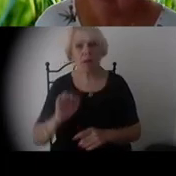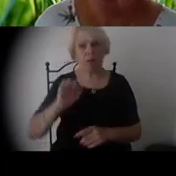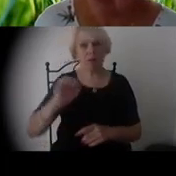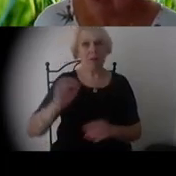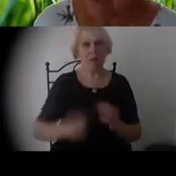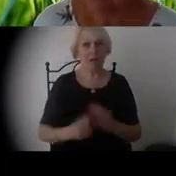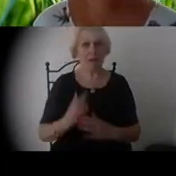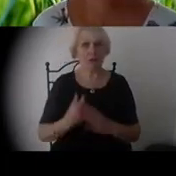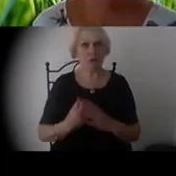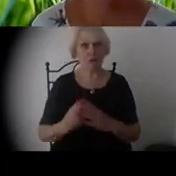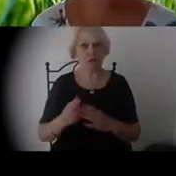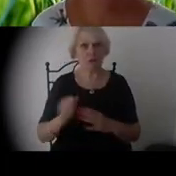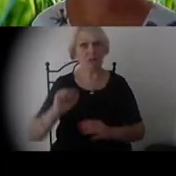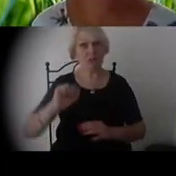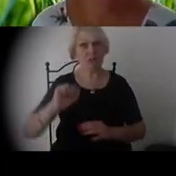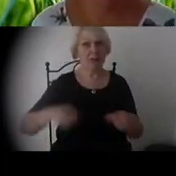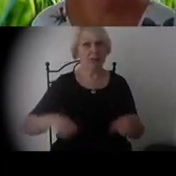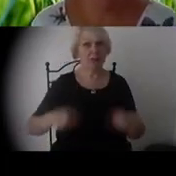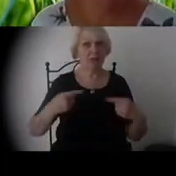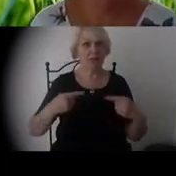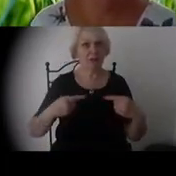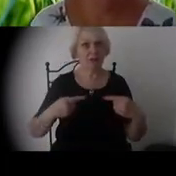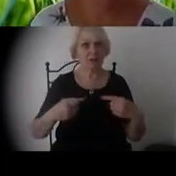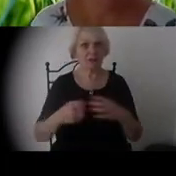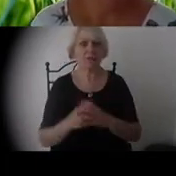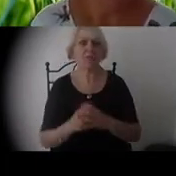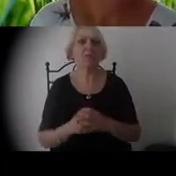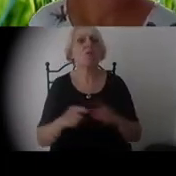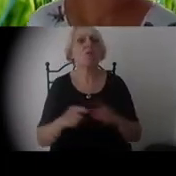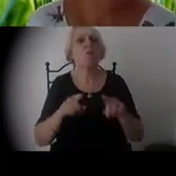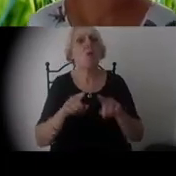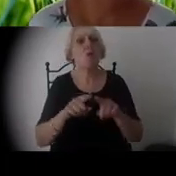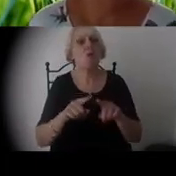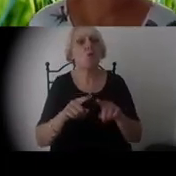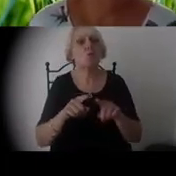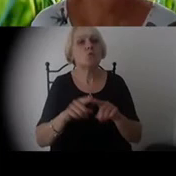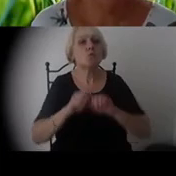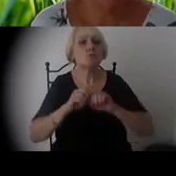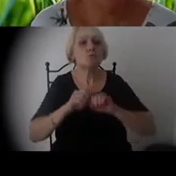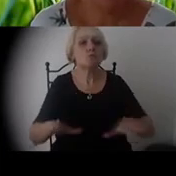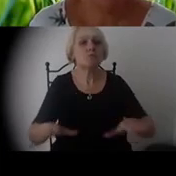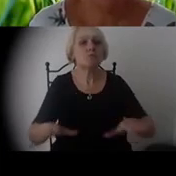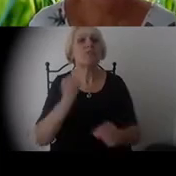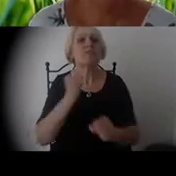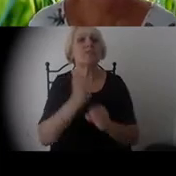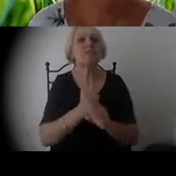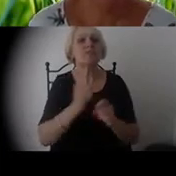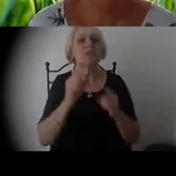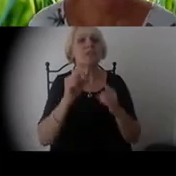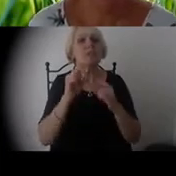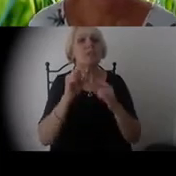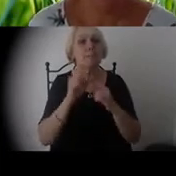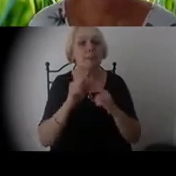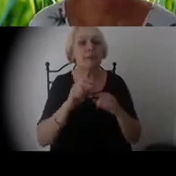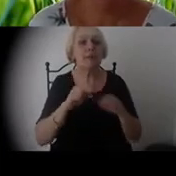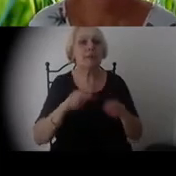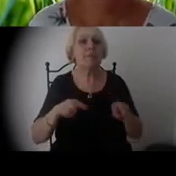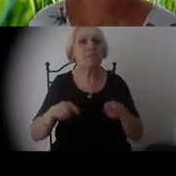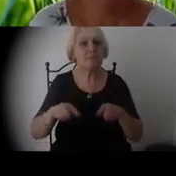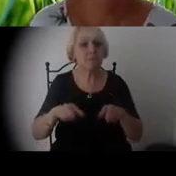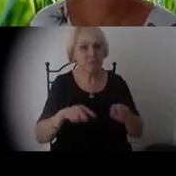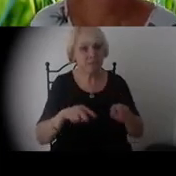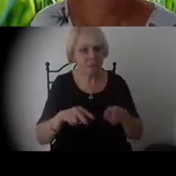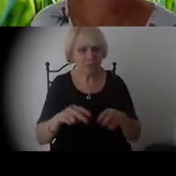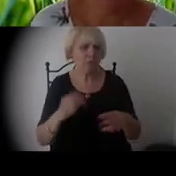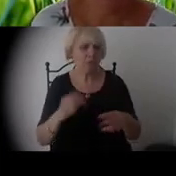faced. And we've also launched a GP video, just about lots of people have been asking us about access to